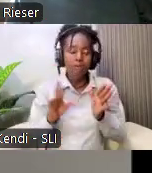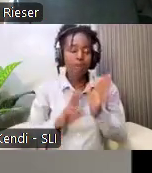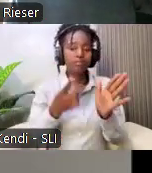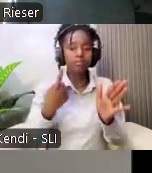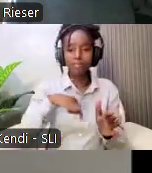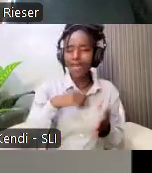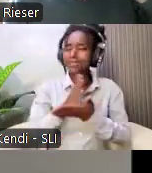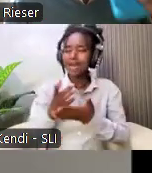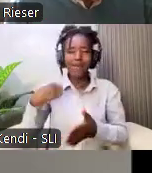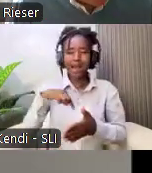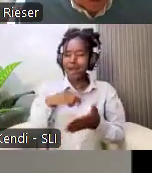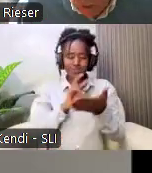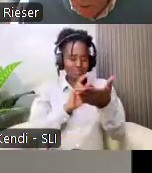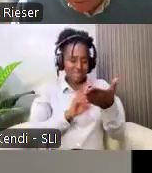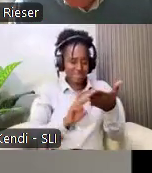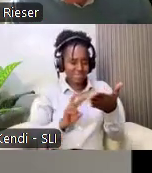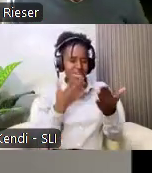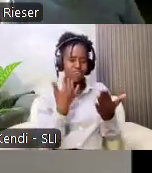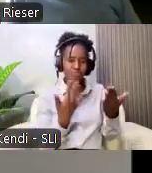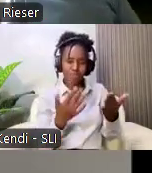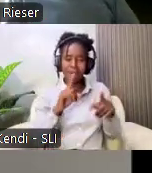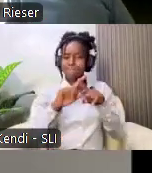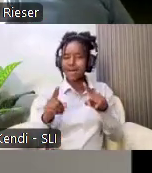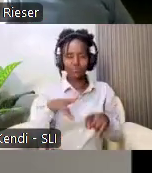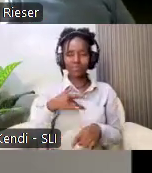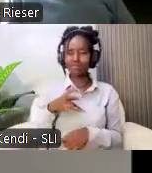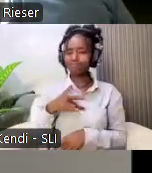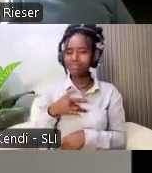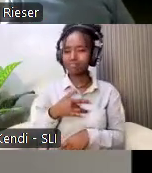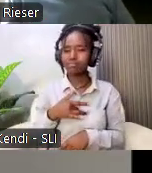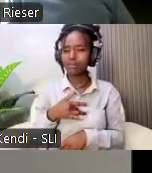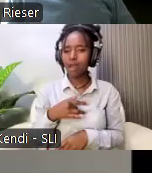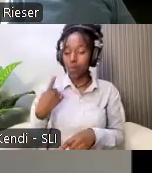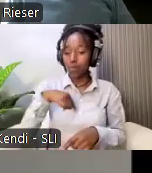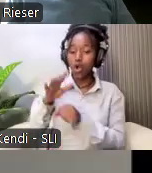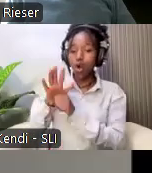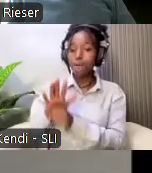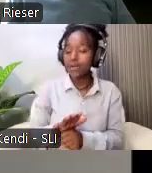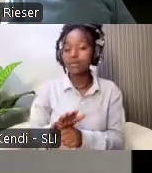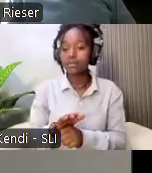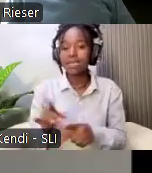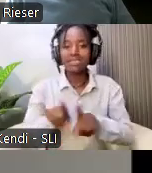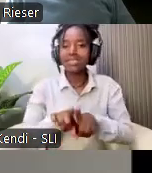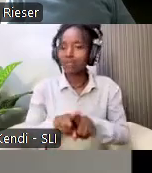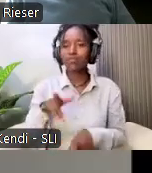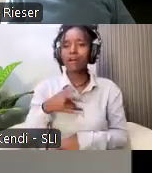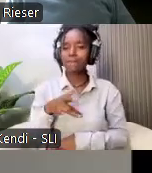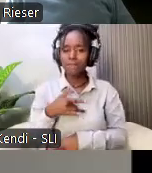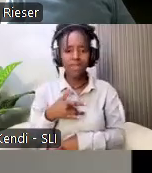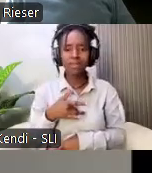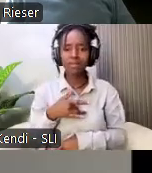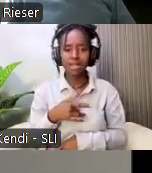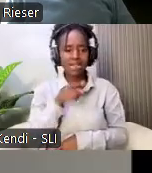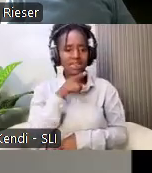lived reality for disabled people, particularly those from marginalized communities, often falls short of what the